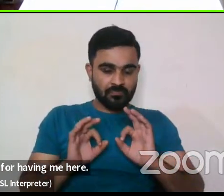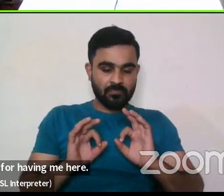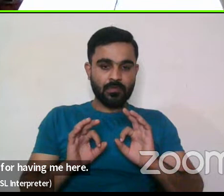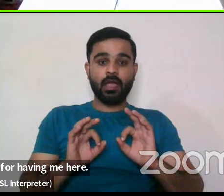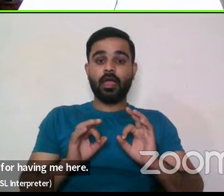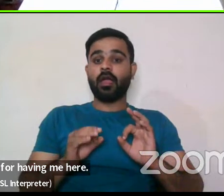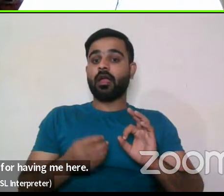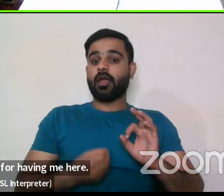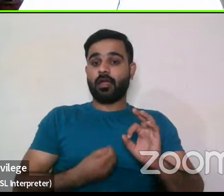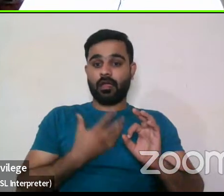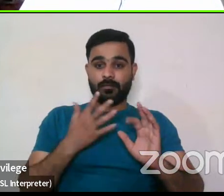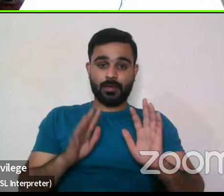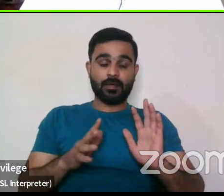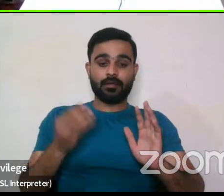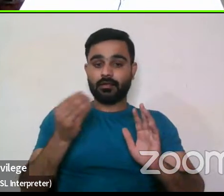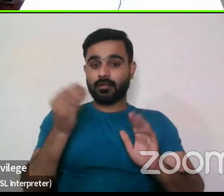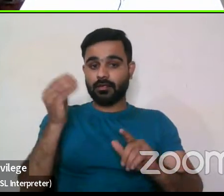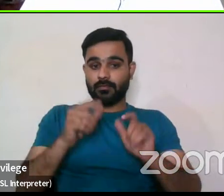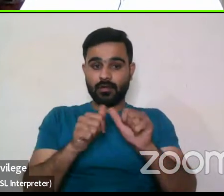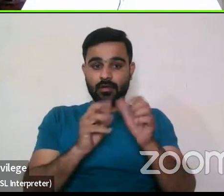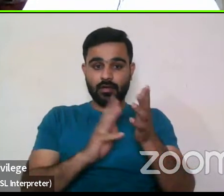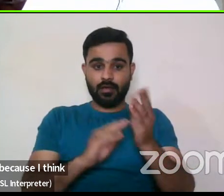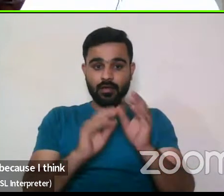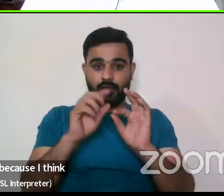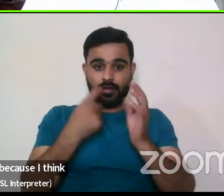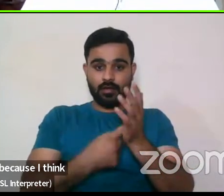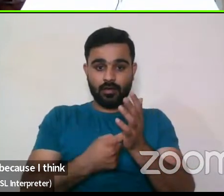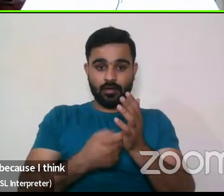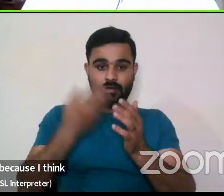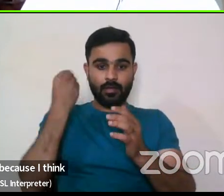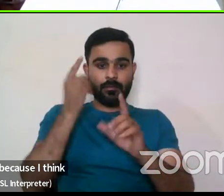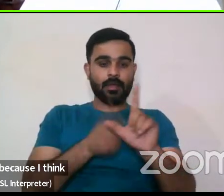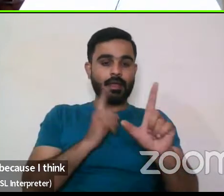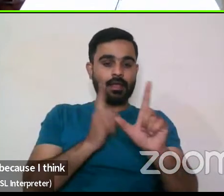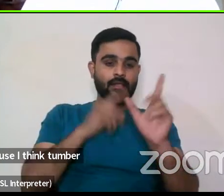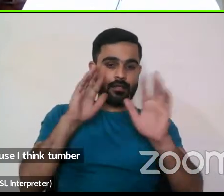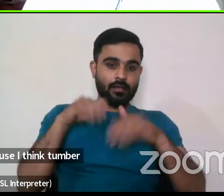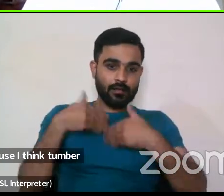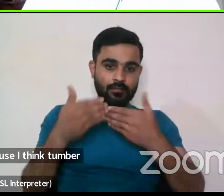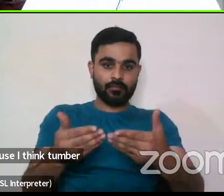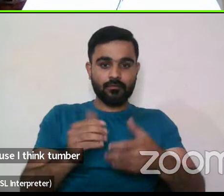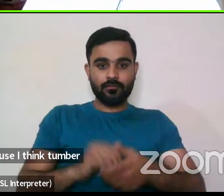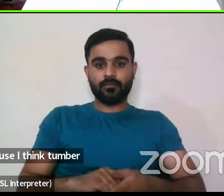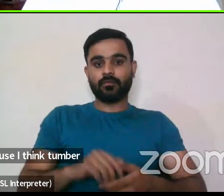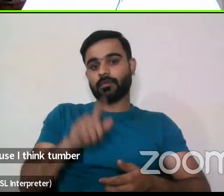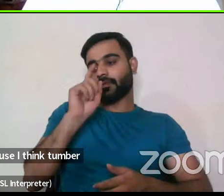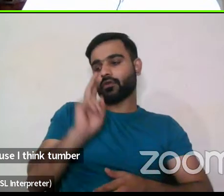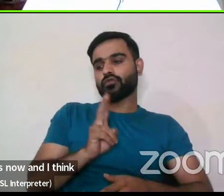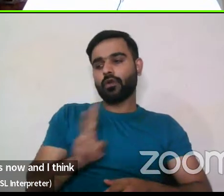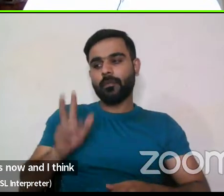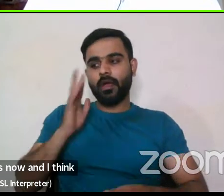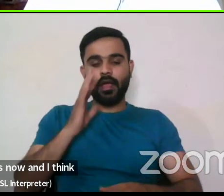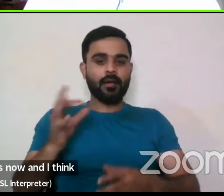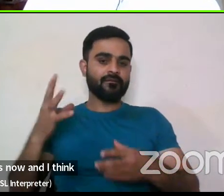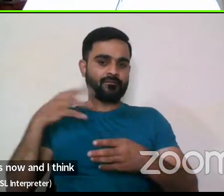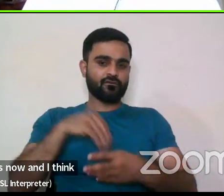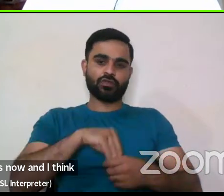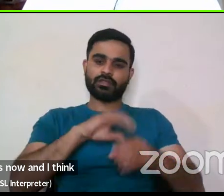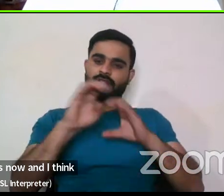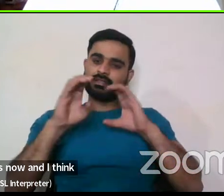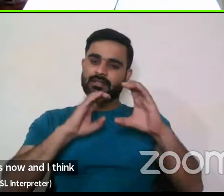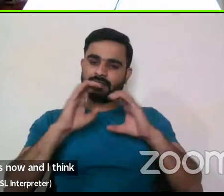privileged because I think Amber and we have been speaking for a few years now. And I think one of the common points of our